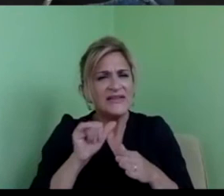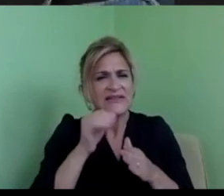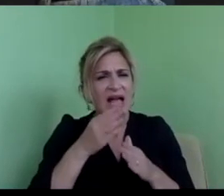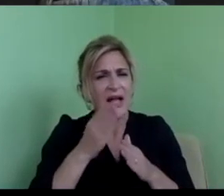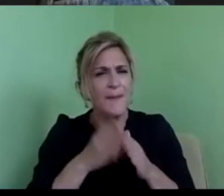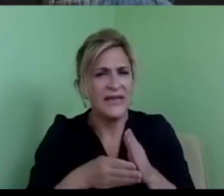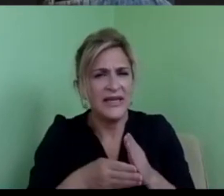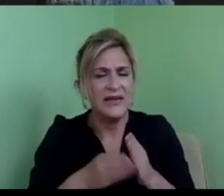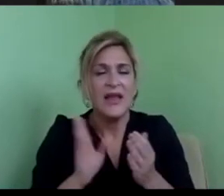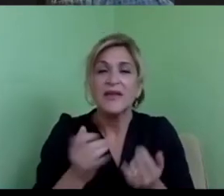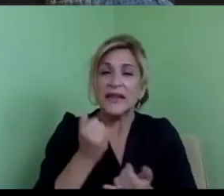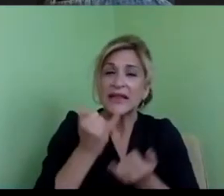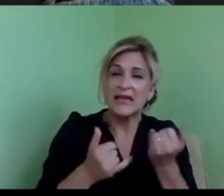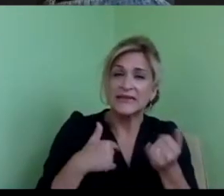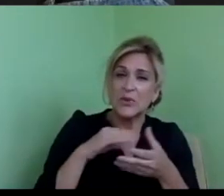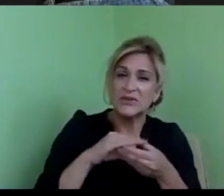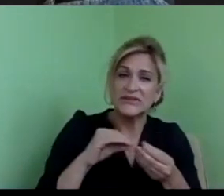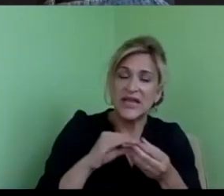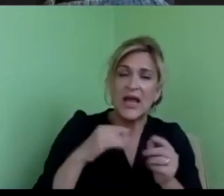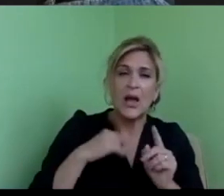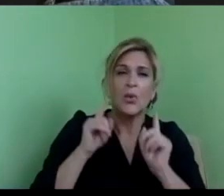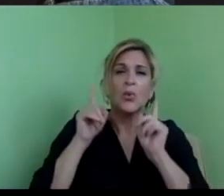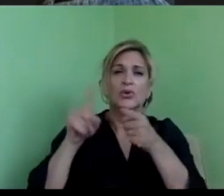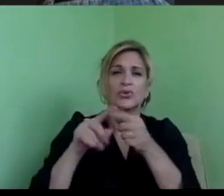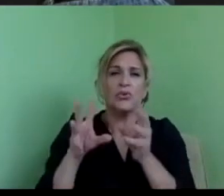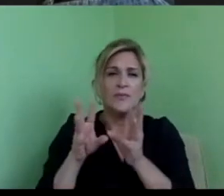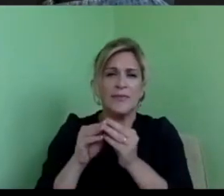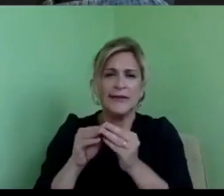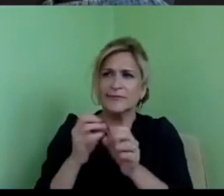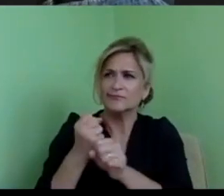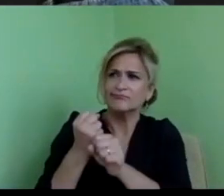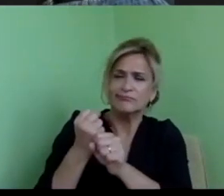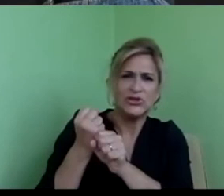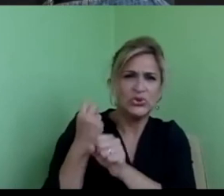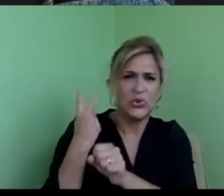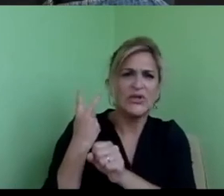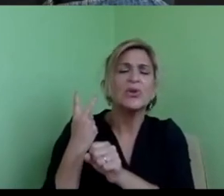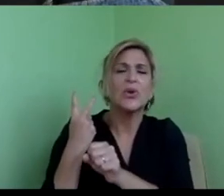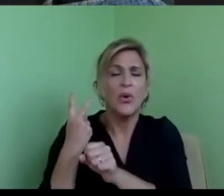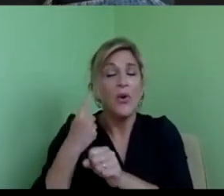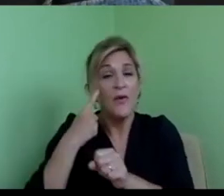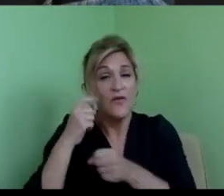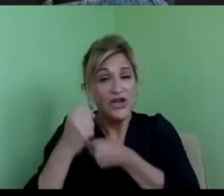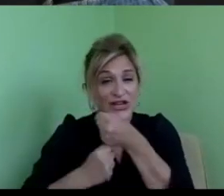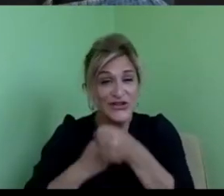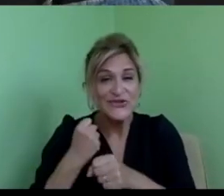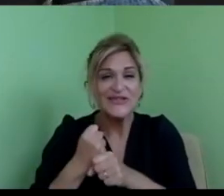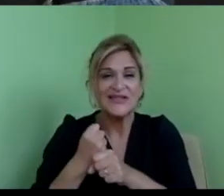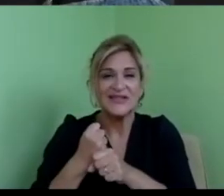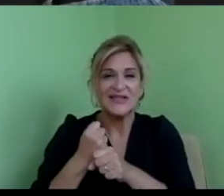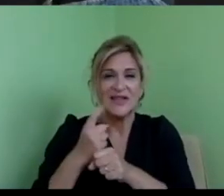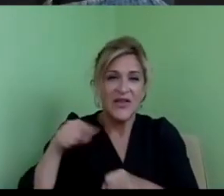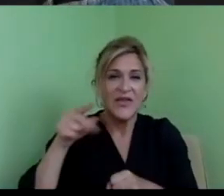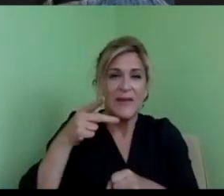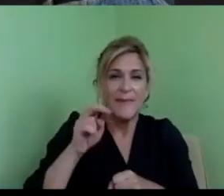say i was at a symposium about two over two years ago um because for years penn has claimed that they did not